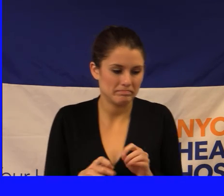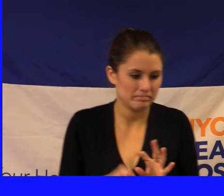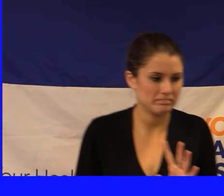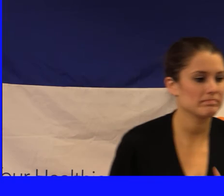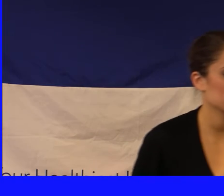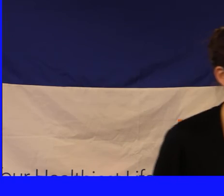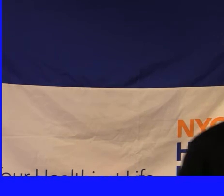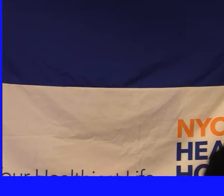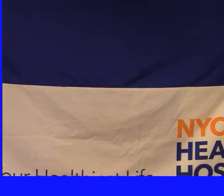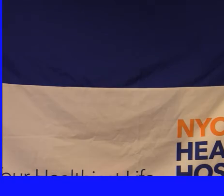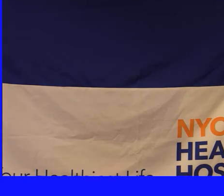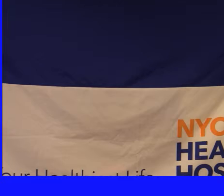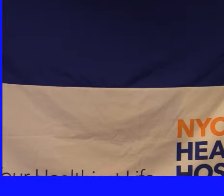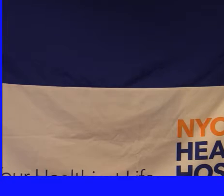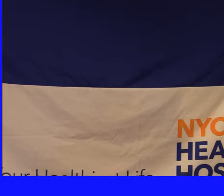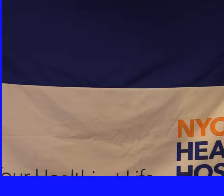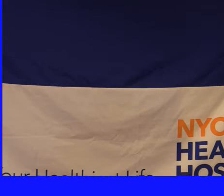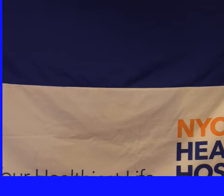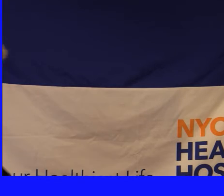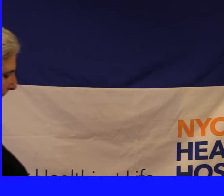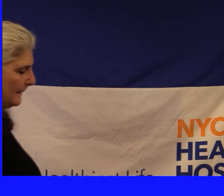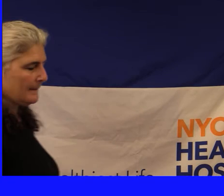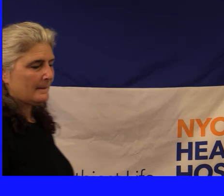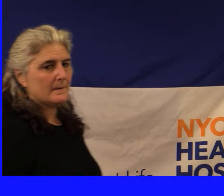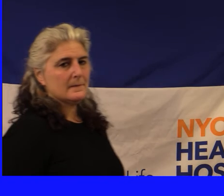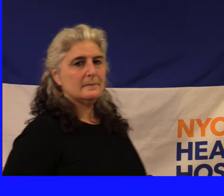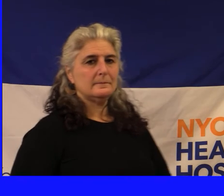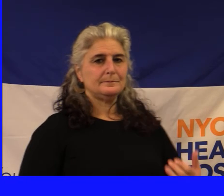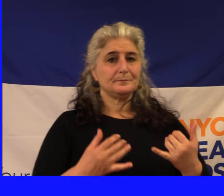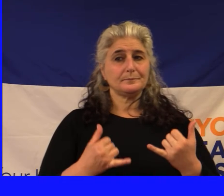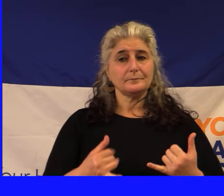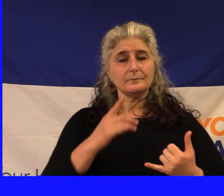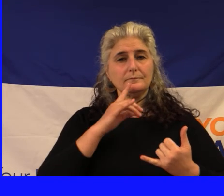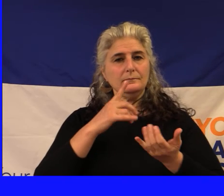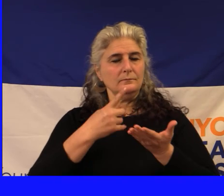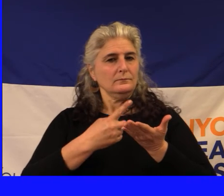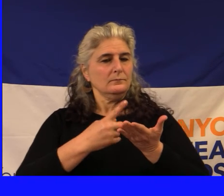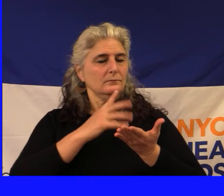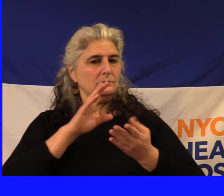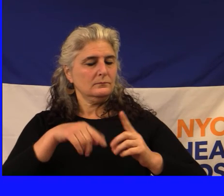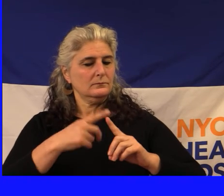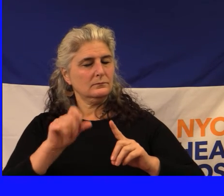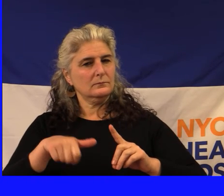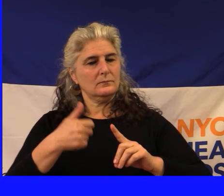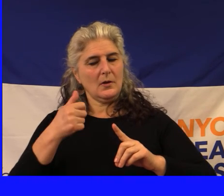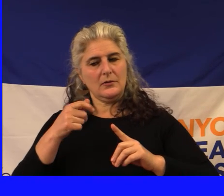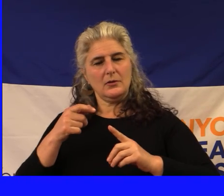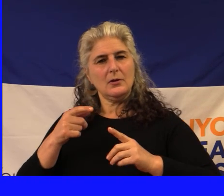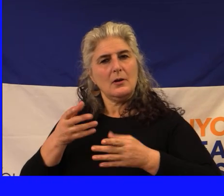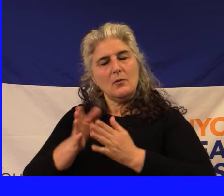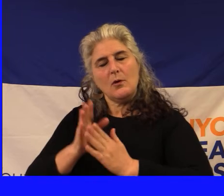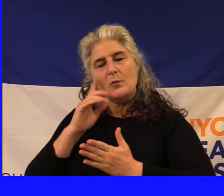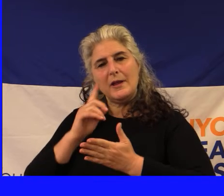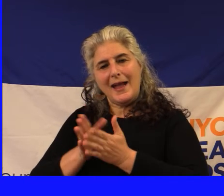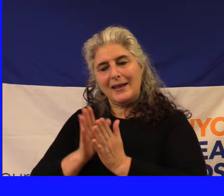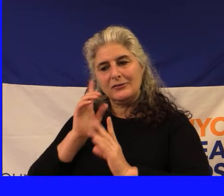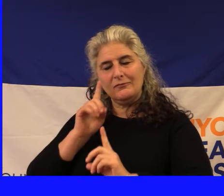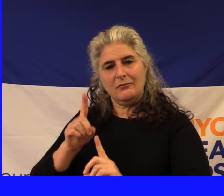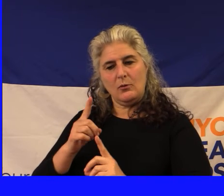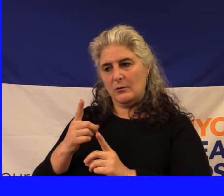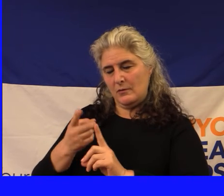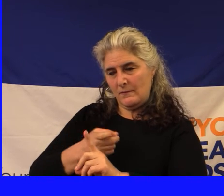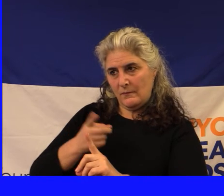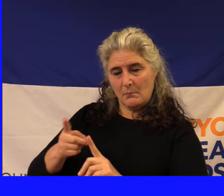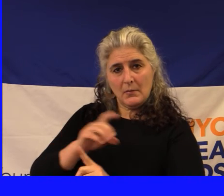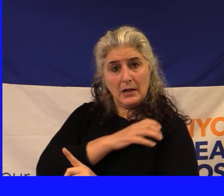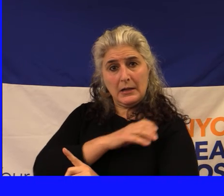look to our clinical leads with in the sites, in monthly meetings and in ad hoc touch bases, is to bring back systemic challenges that they face